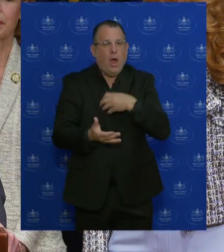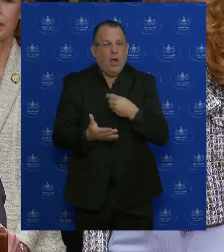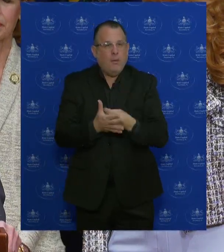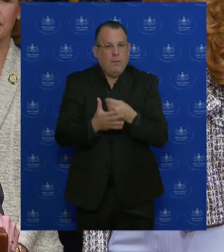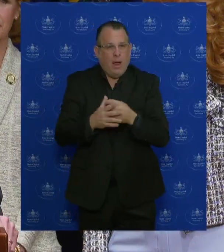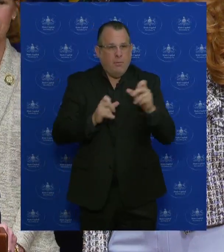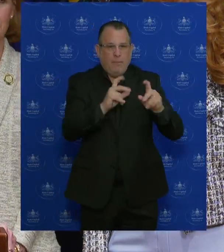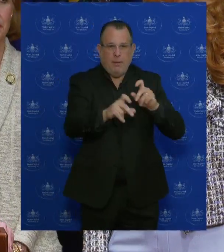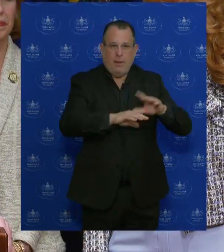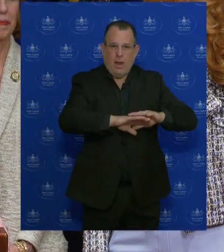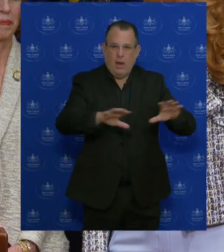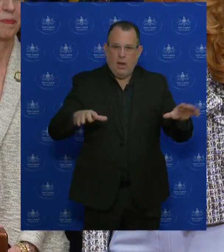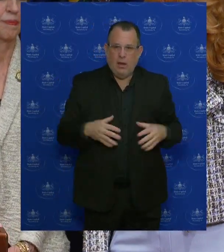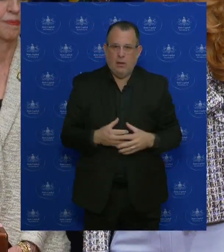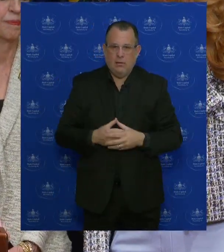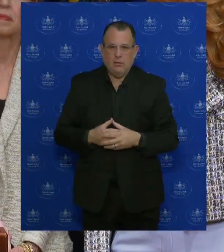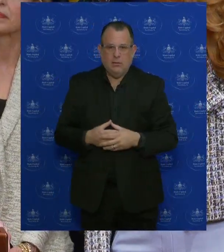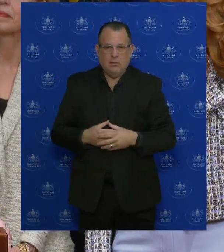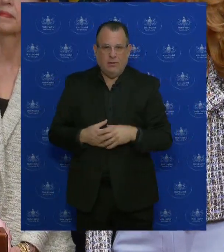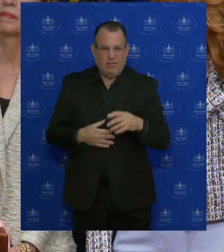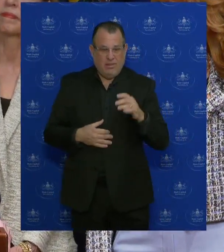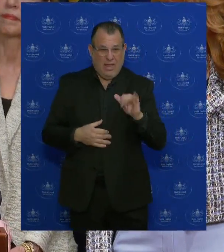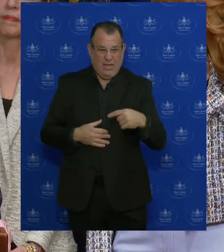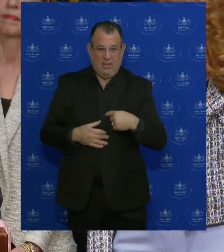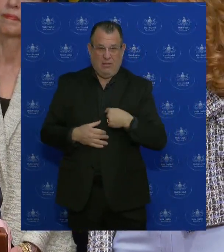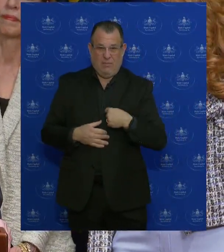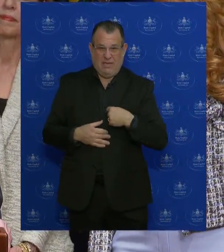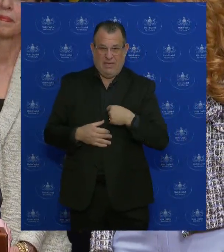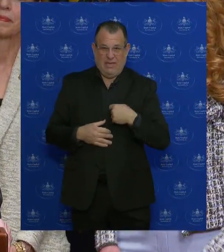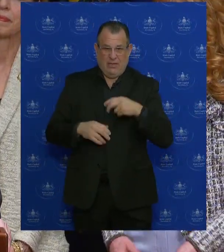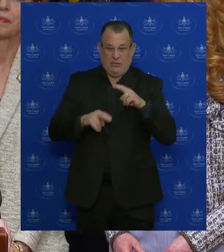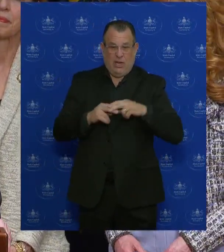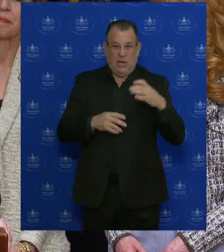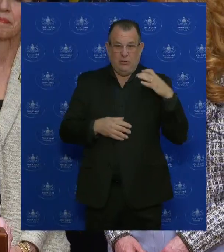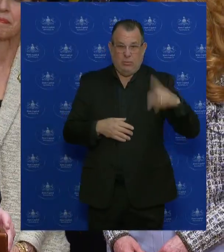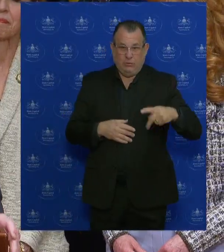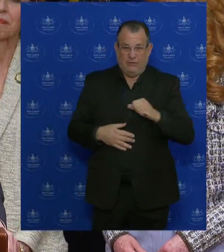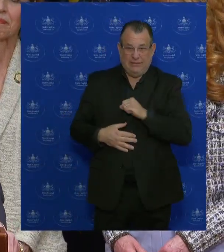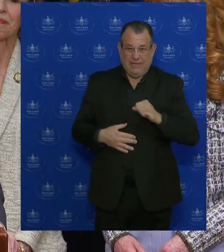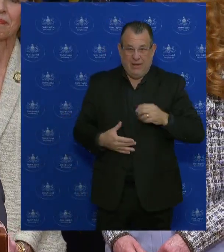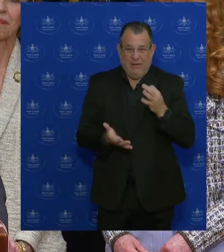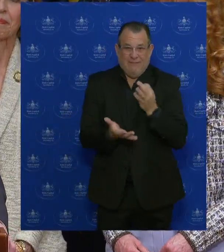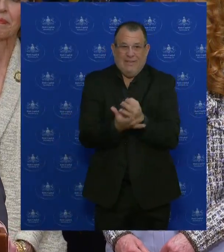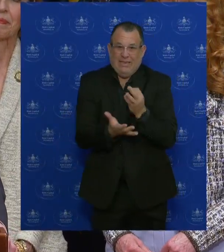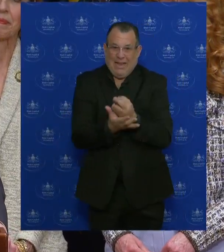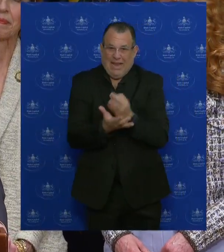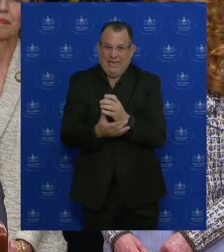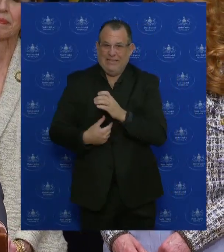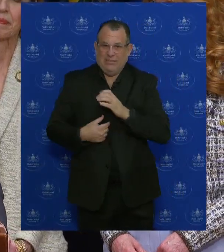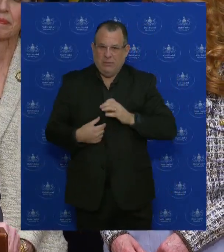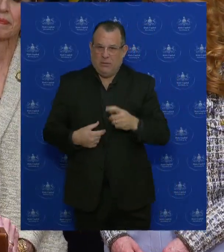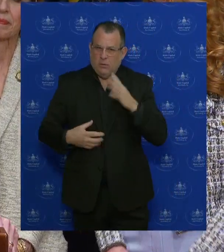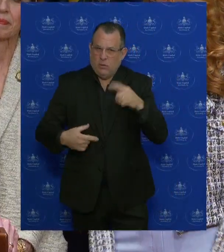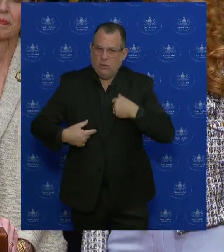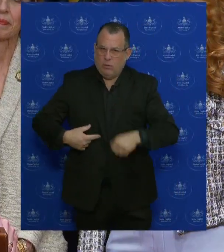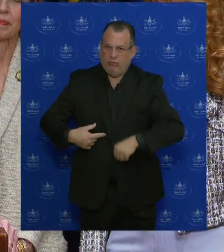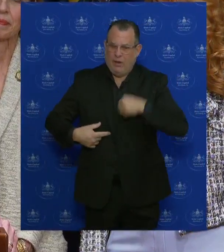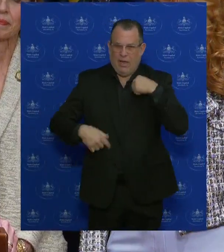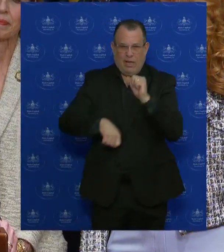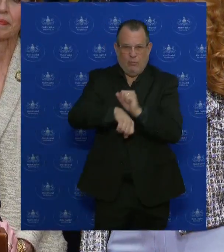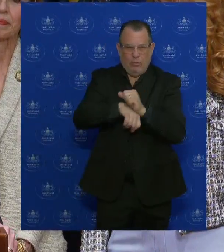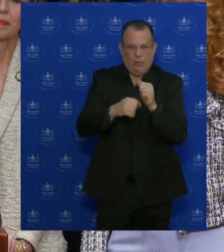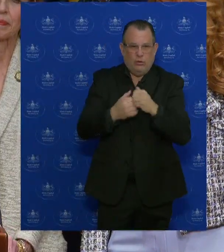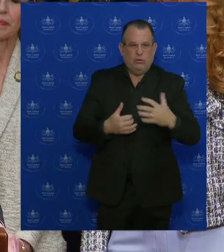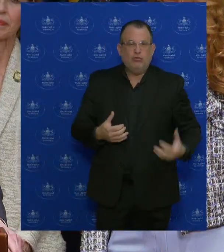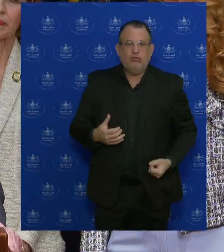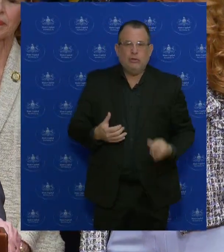it. As chairman of the Senate Finance Committee, I was proud to work with Treasurer Garrity, with former Senator John